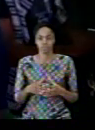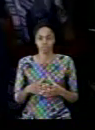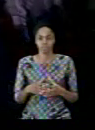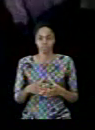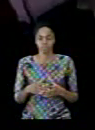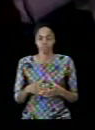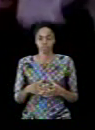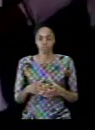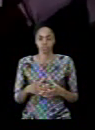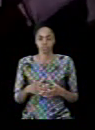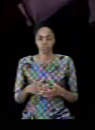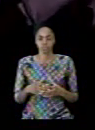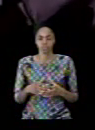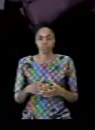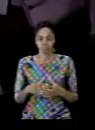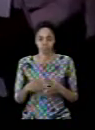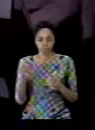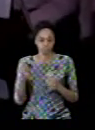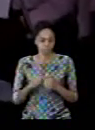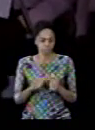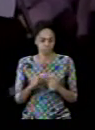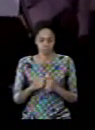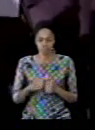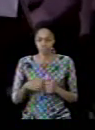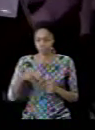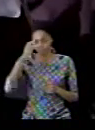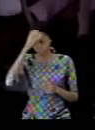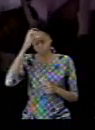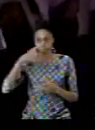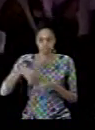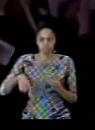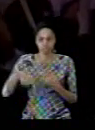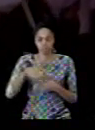every demon around this place,